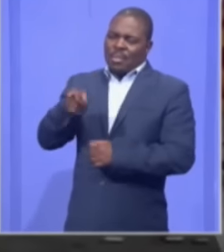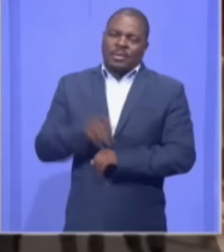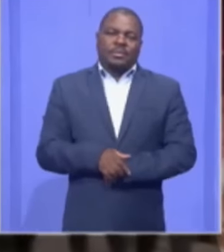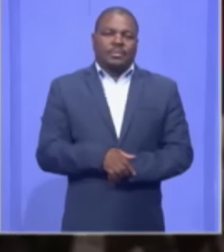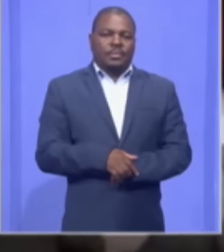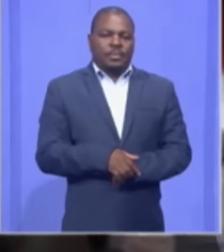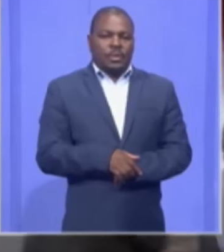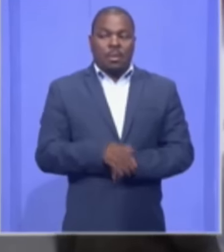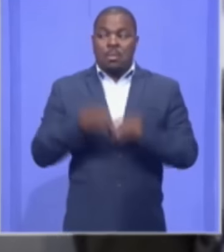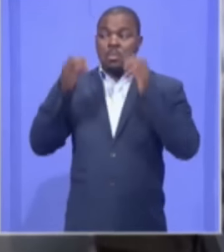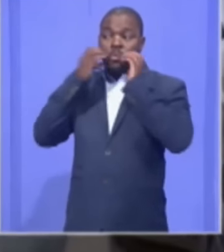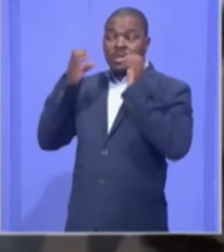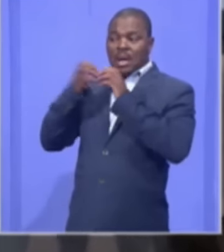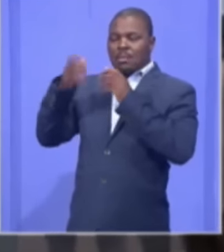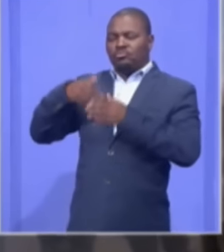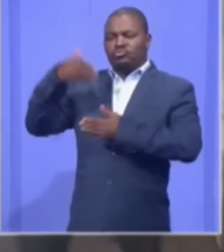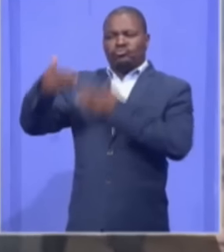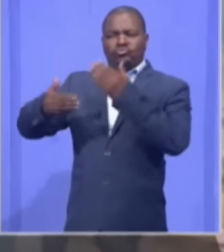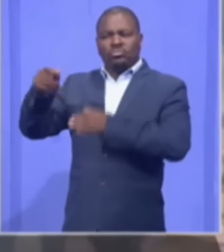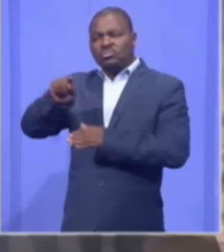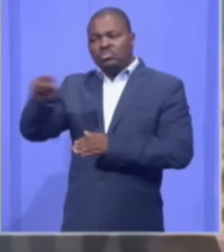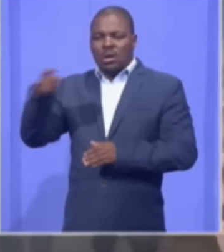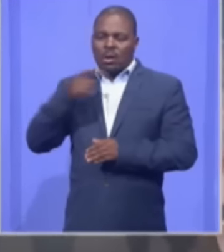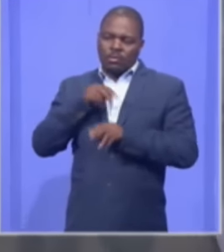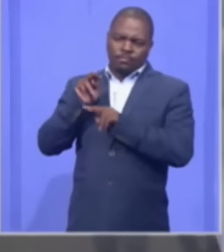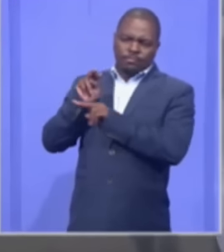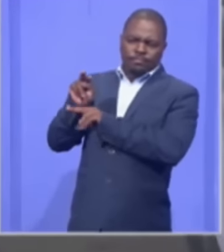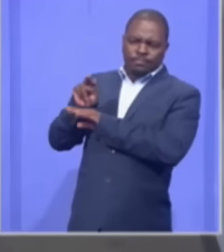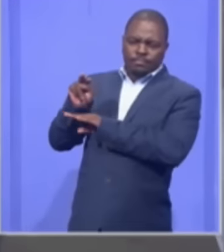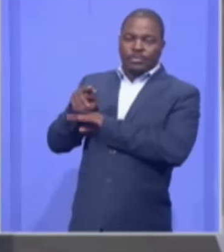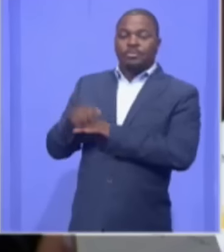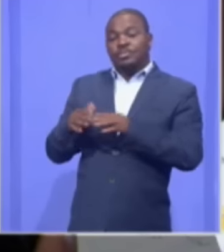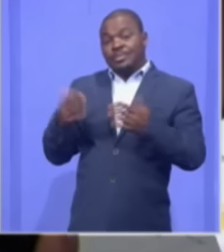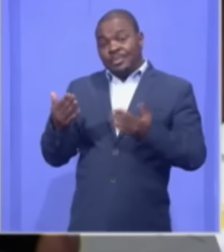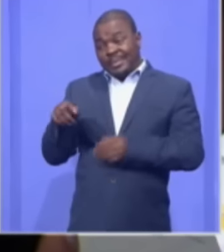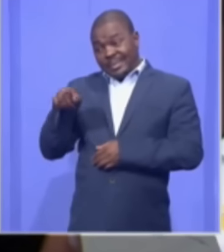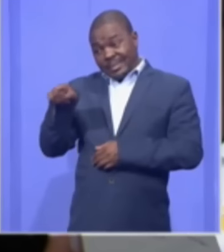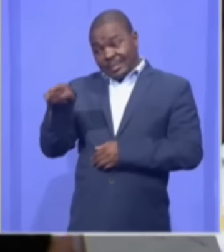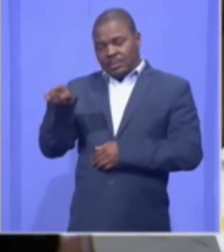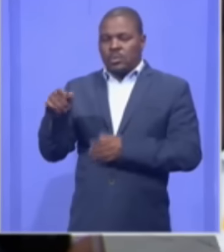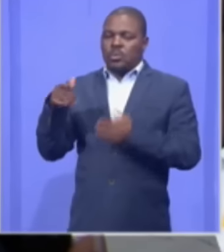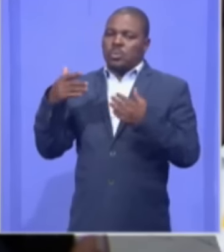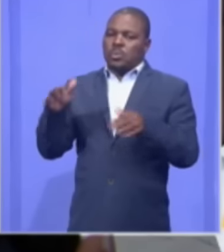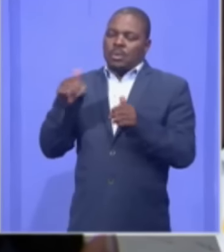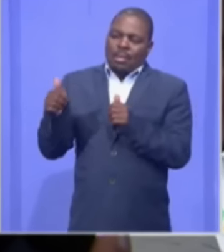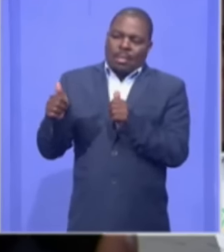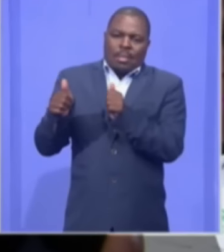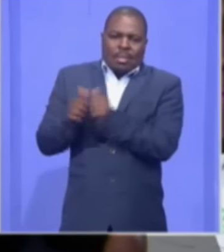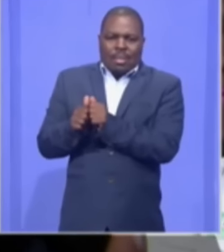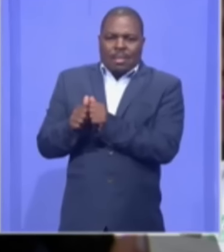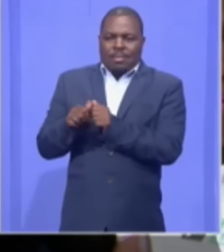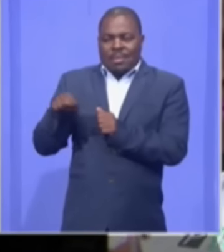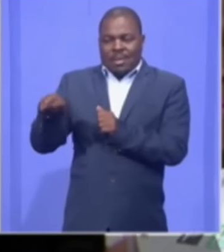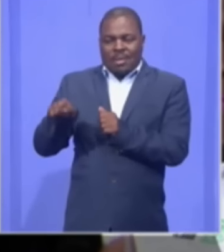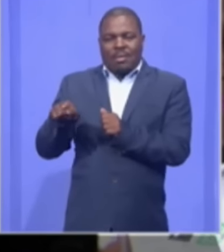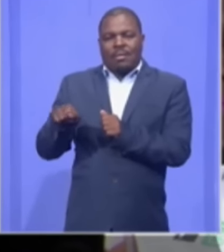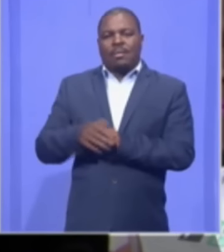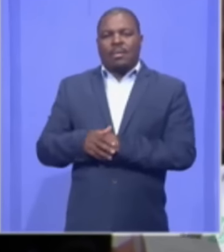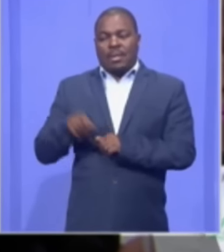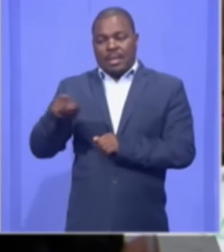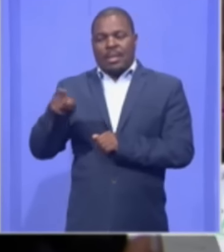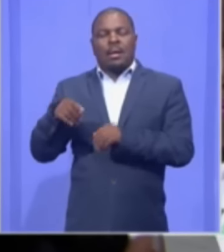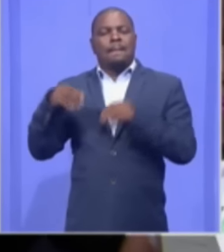is happening in Mozambique. And obviously Mozambique is such a close neighbor to us, a very good